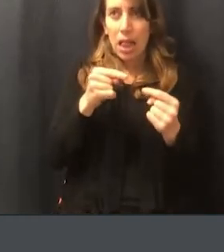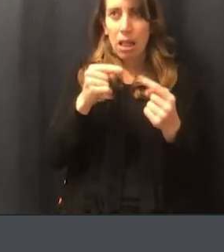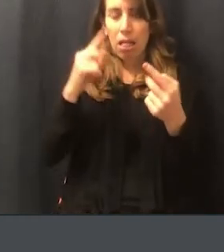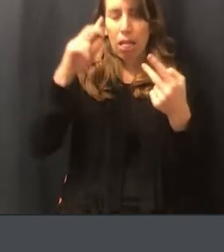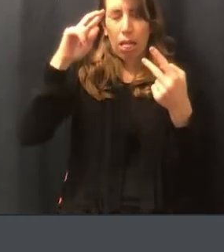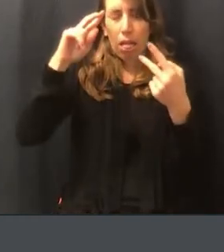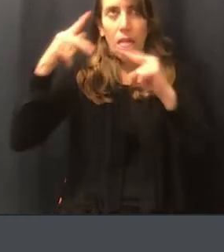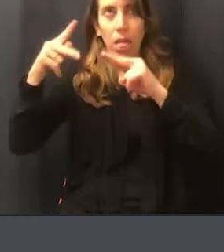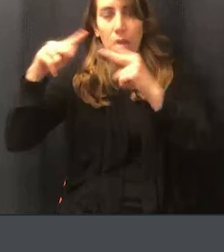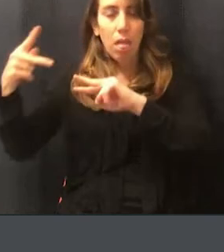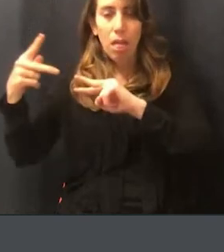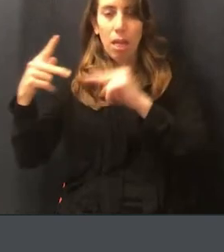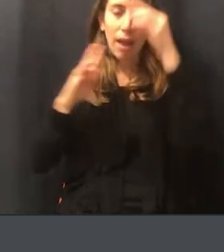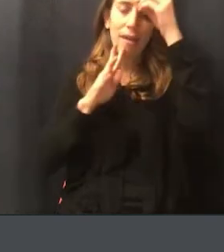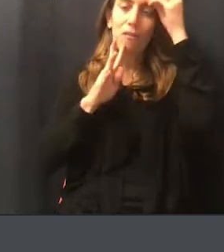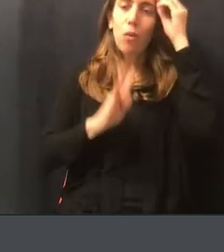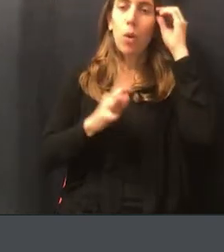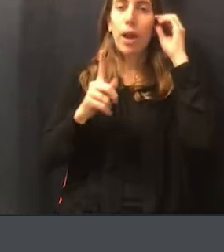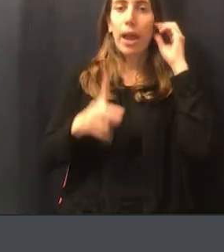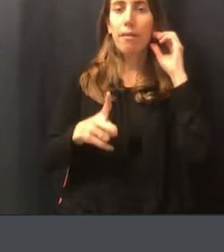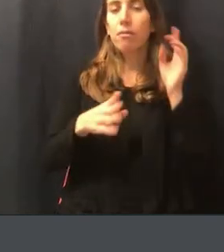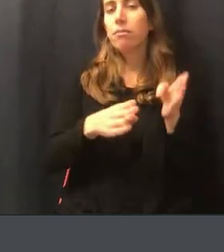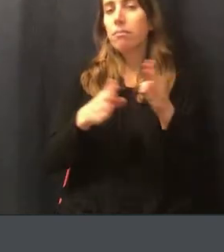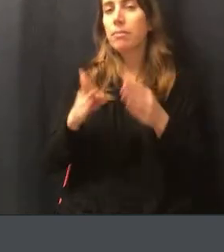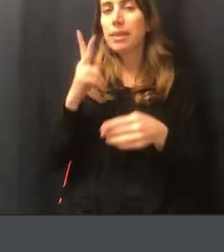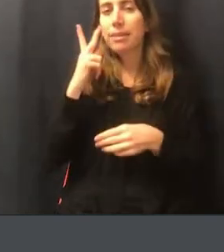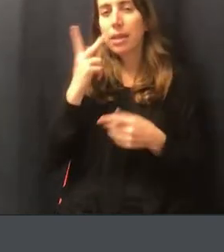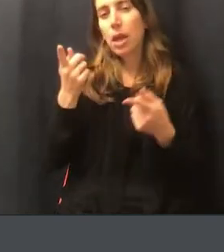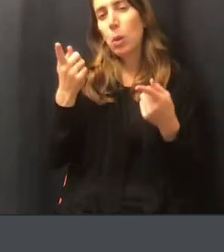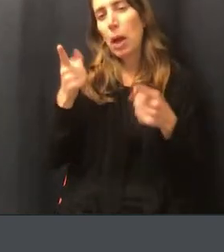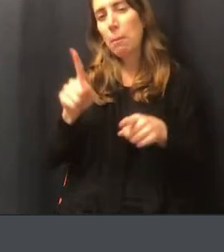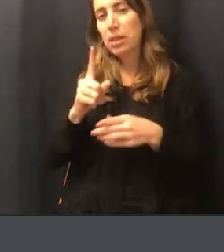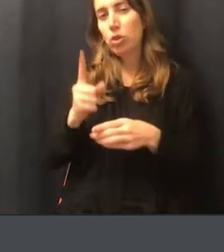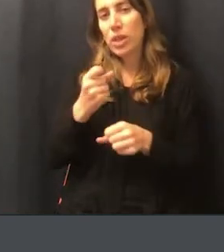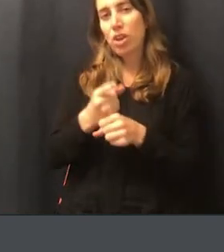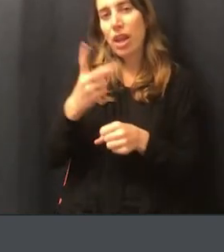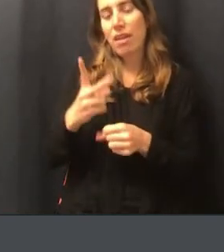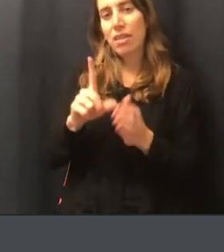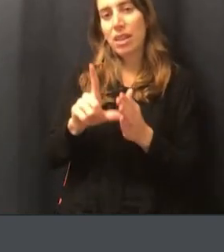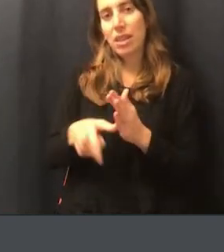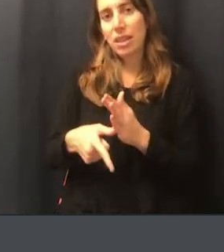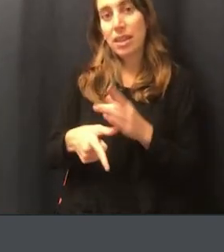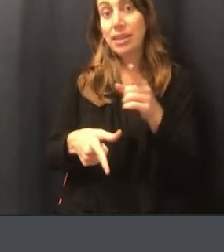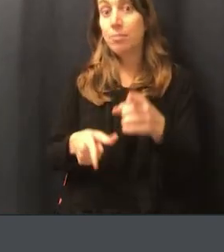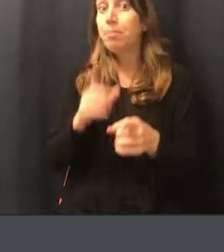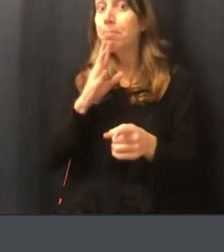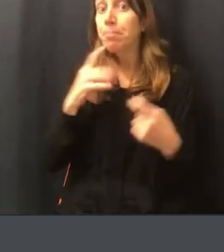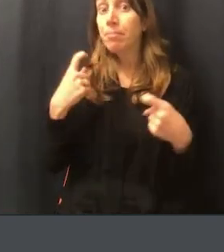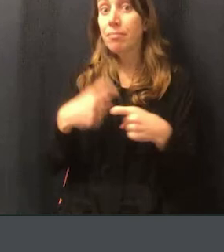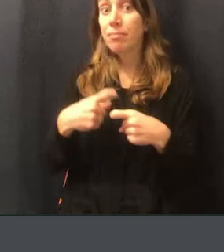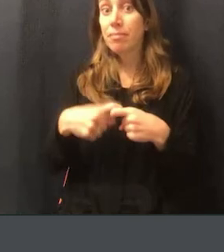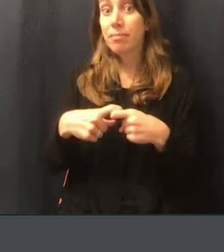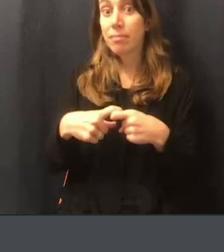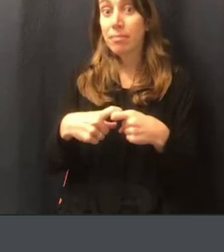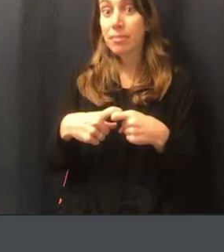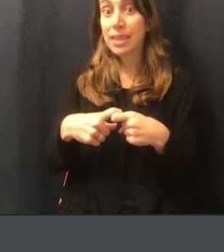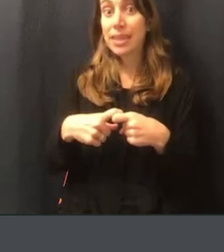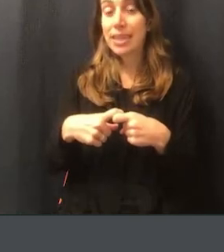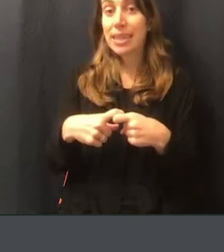4.5. Let's see what happens at about a year and a half later. Tócate los dedos del pie.